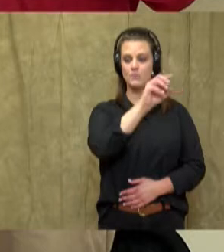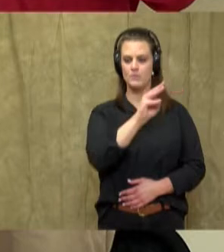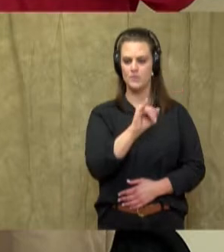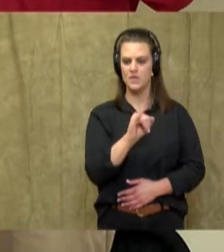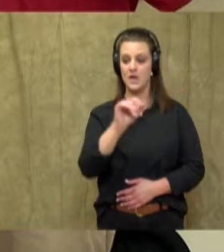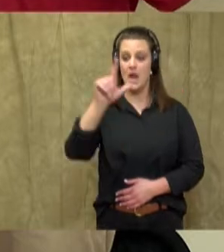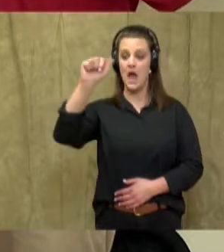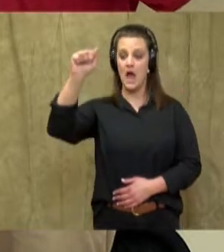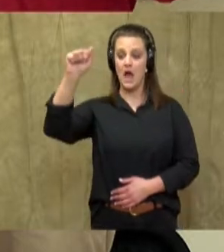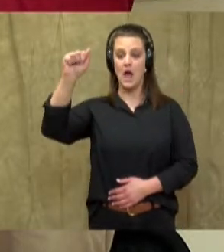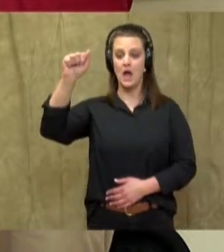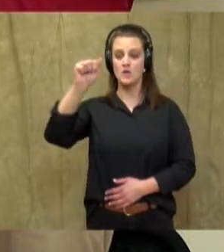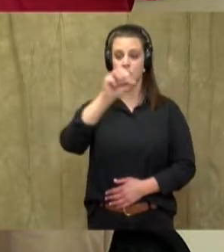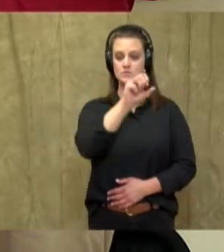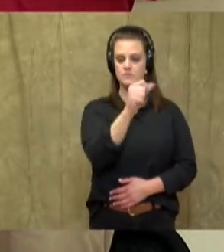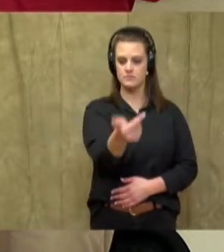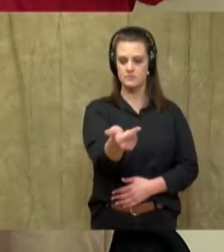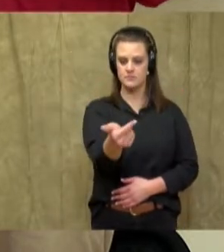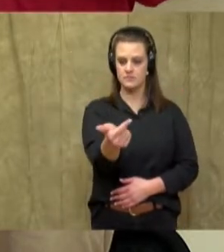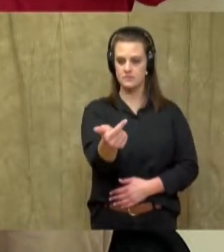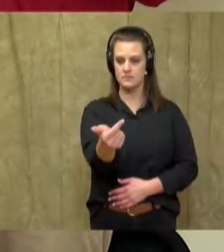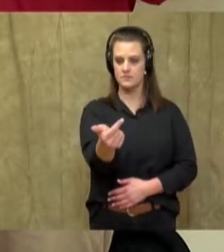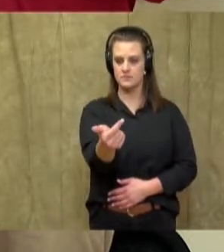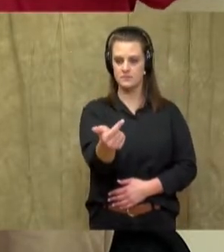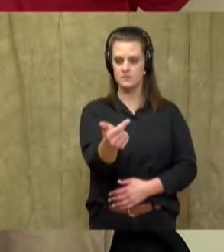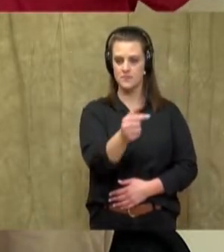So, mi, la.